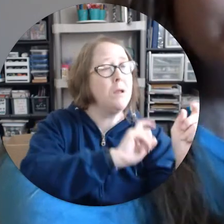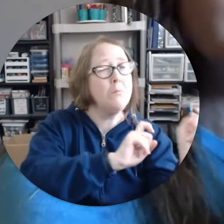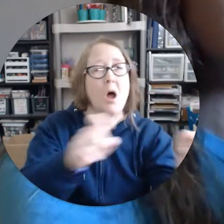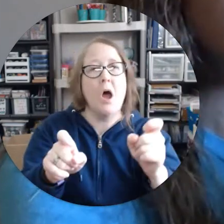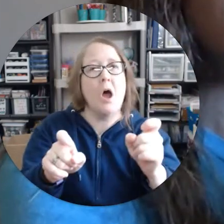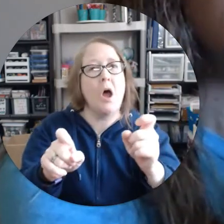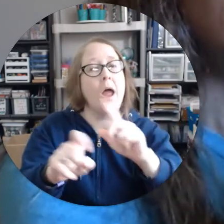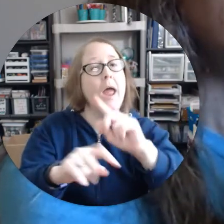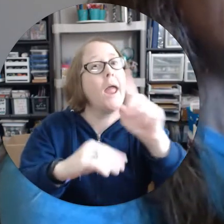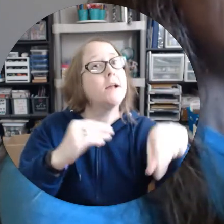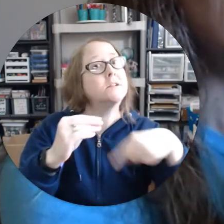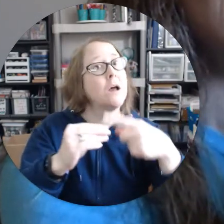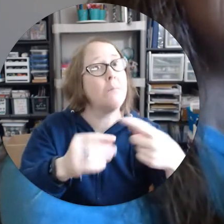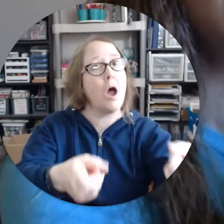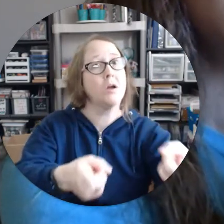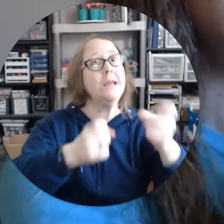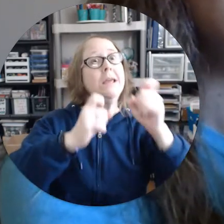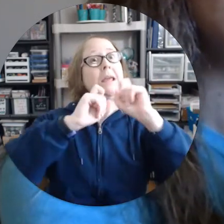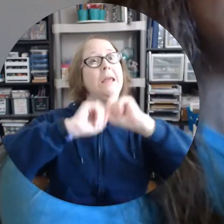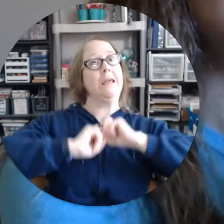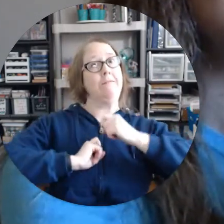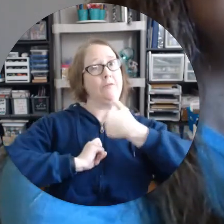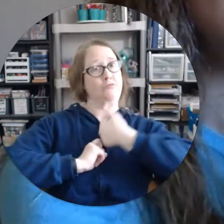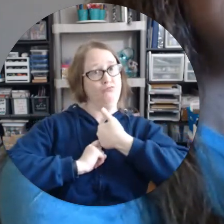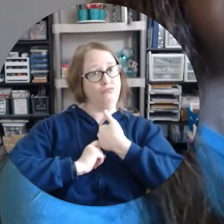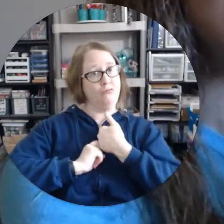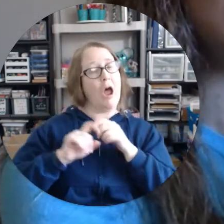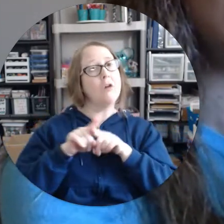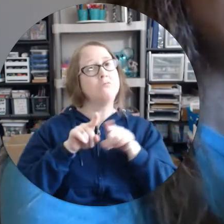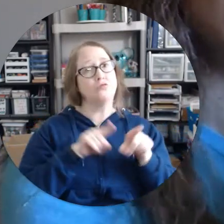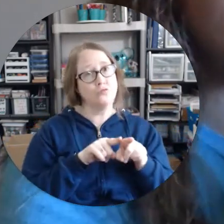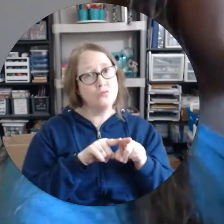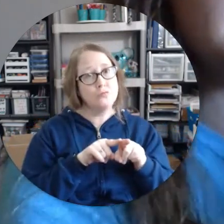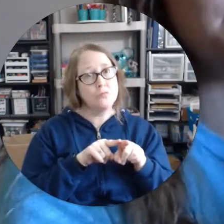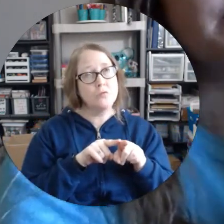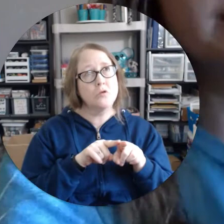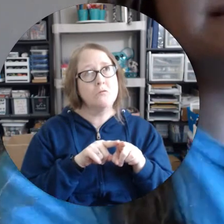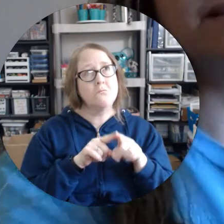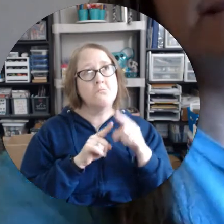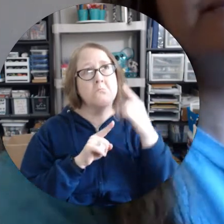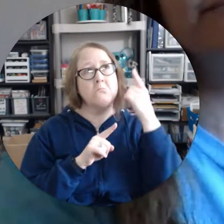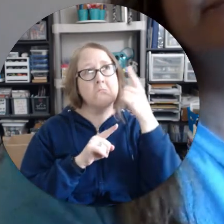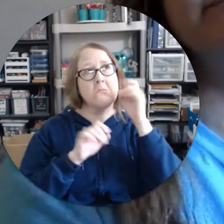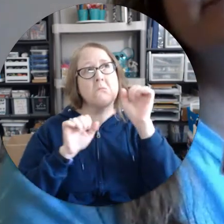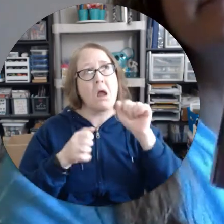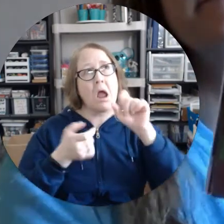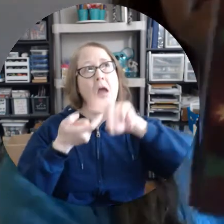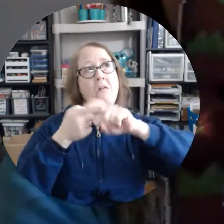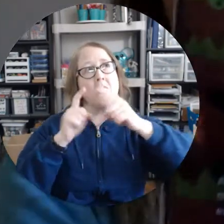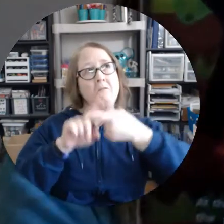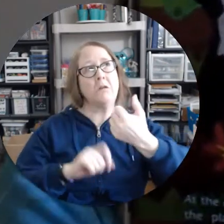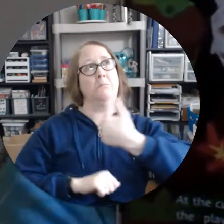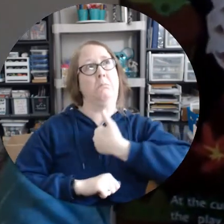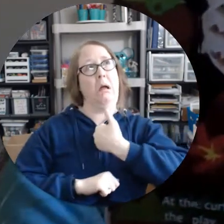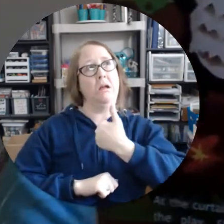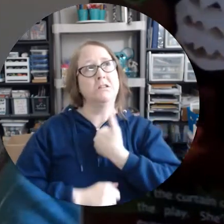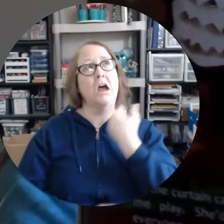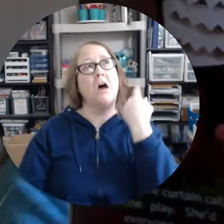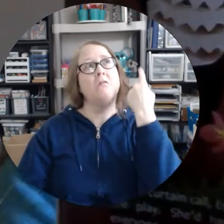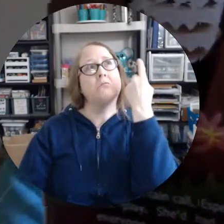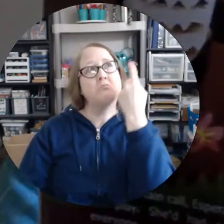herself, too. I can be a friend to myself, thought Esperanza.